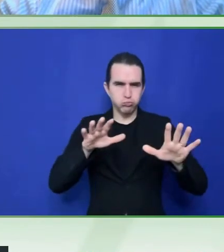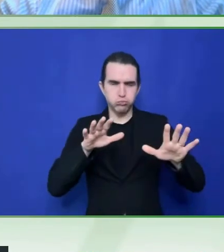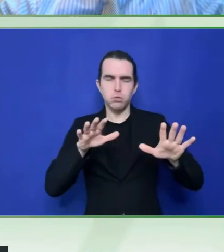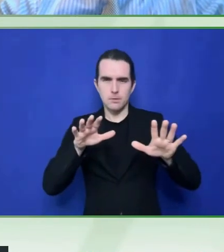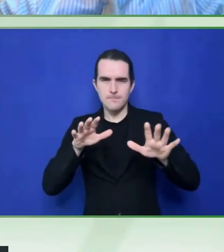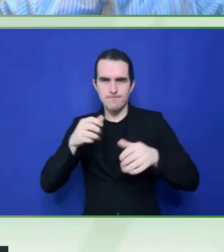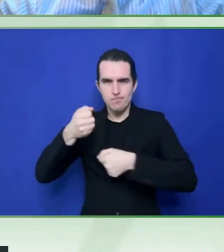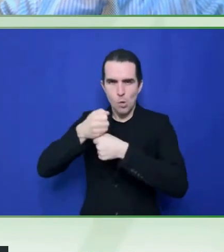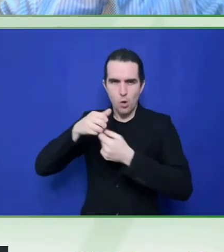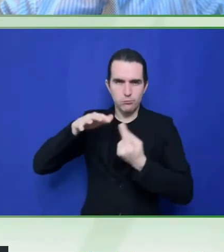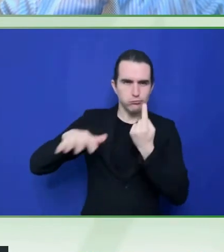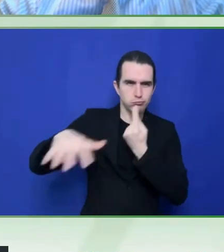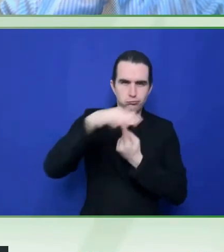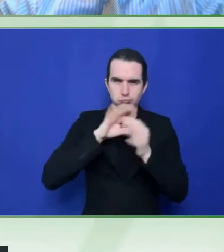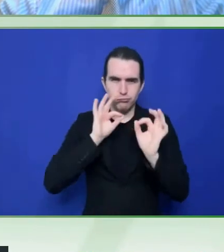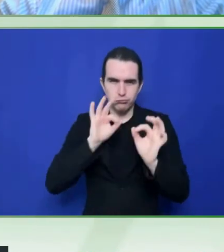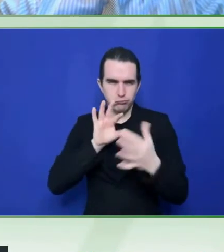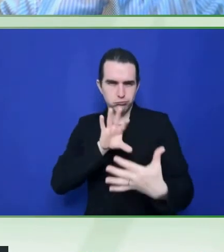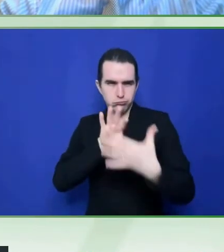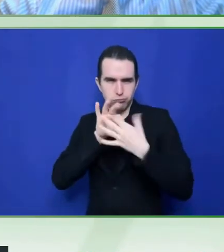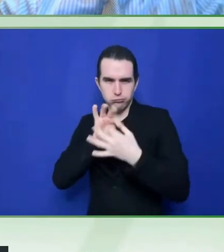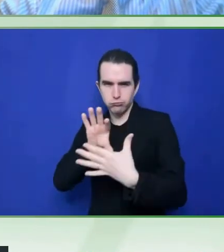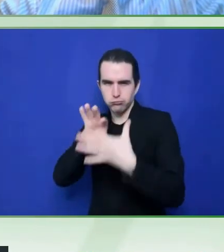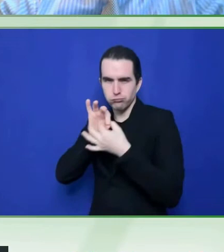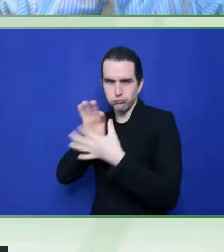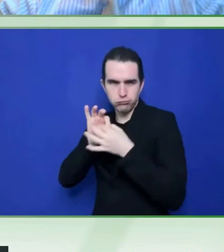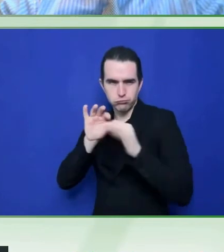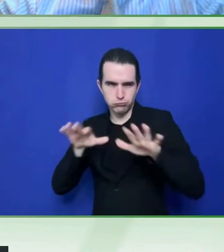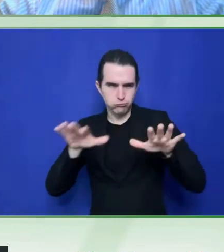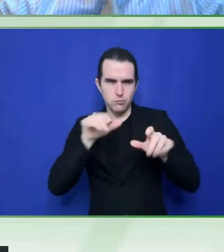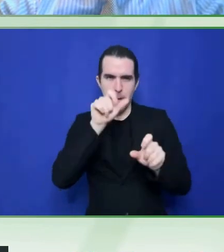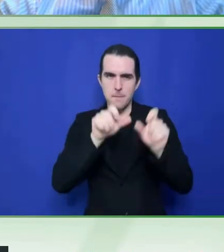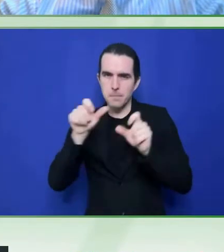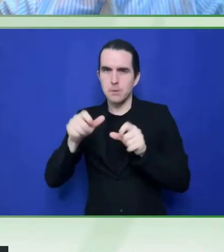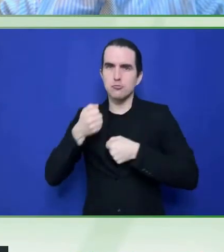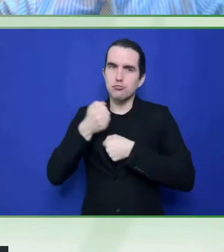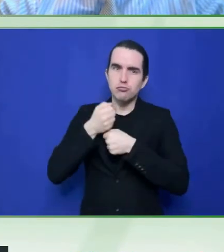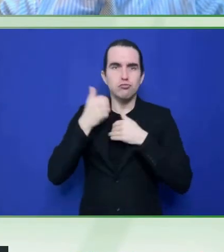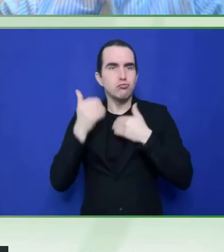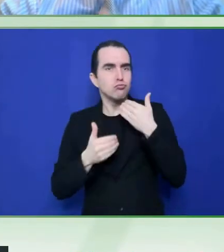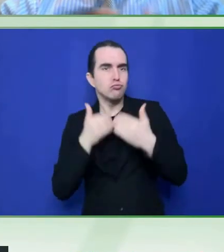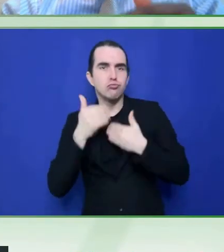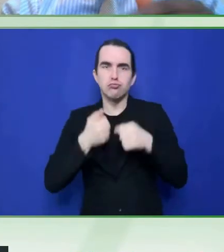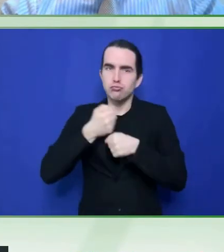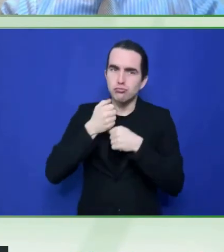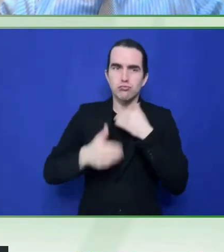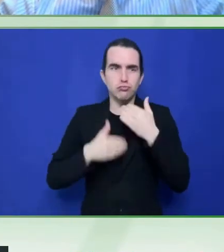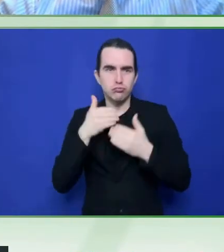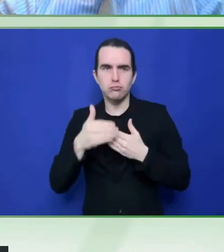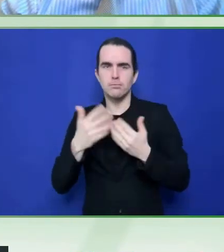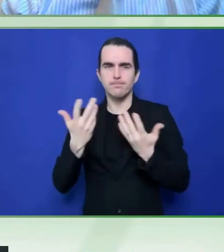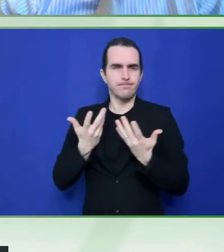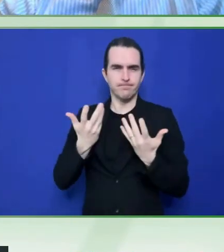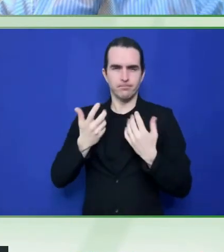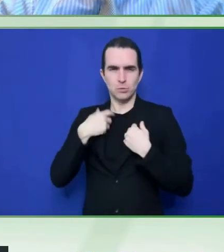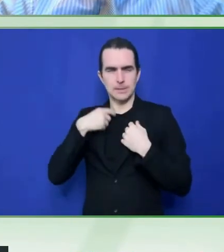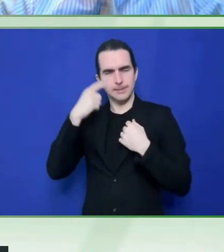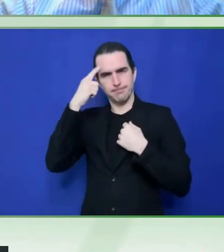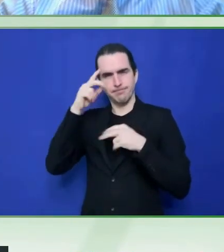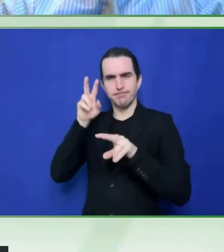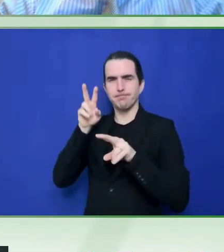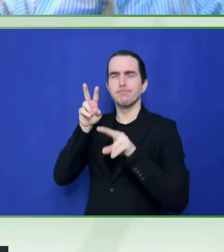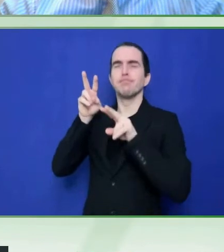we decided to create a Safaricom that supports our transformation to move to a technology